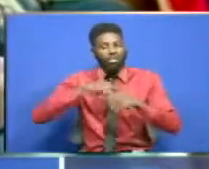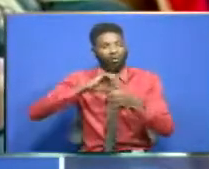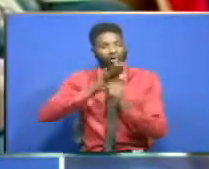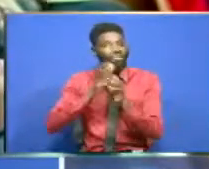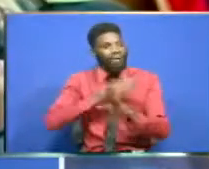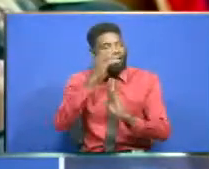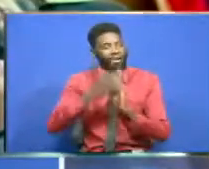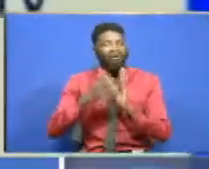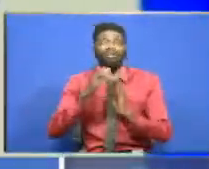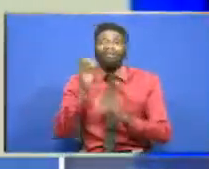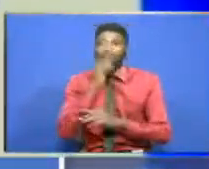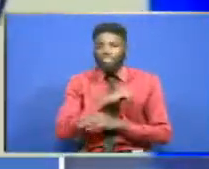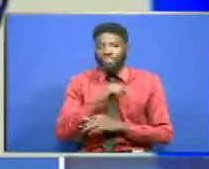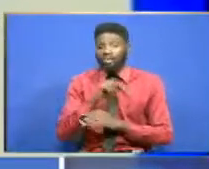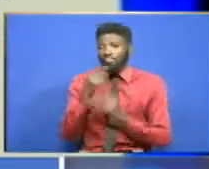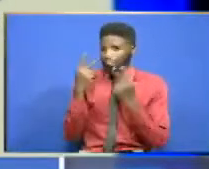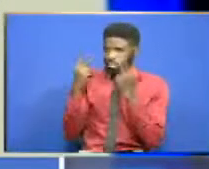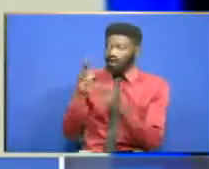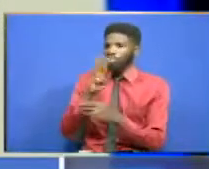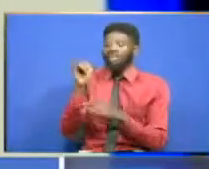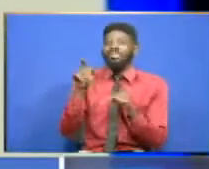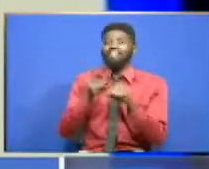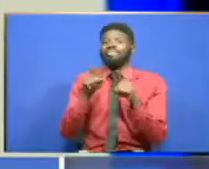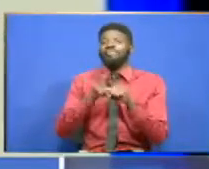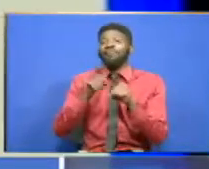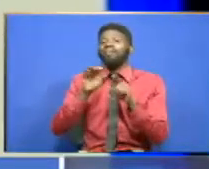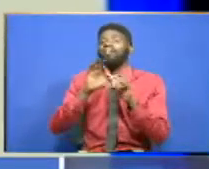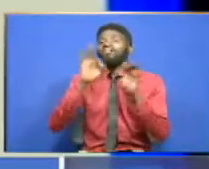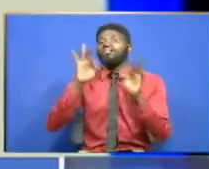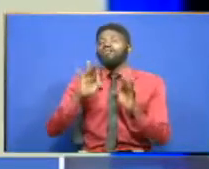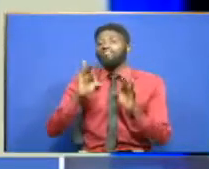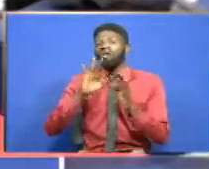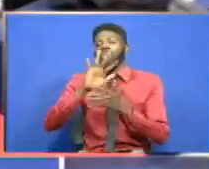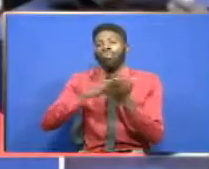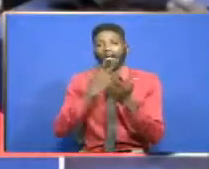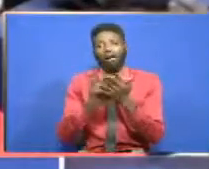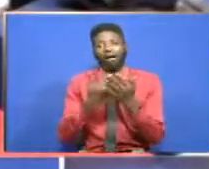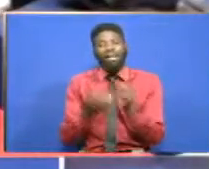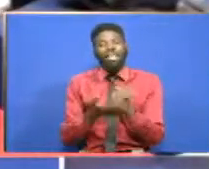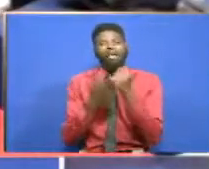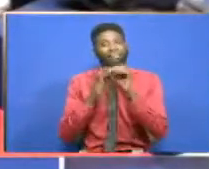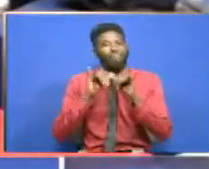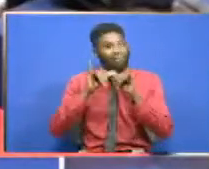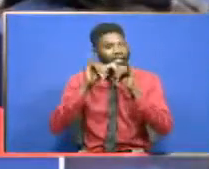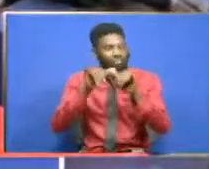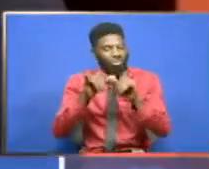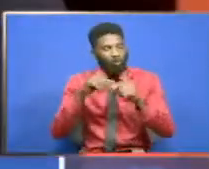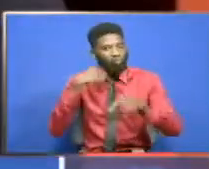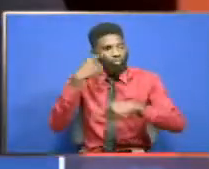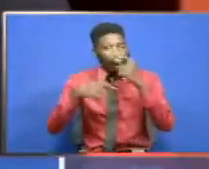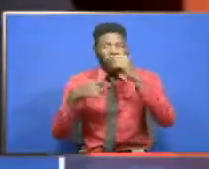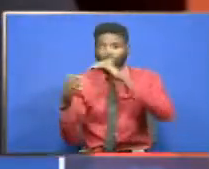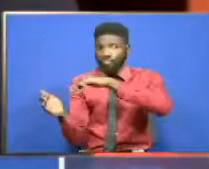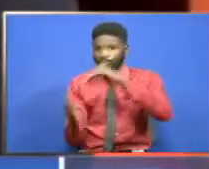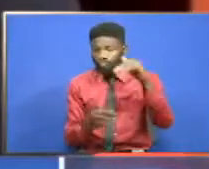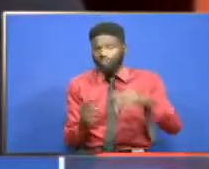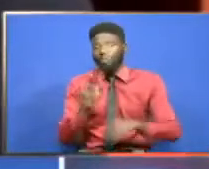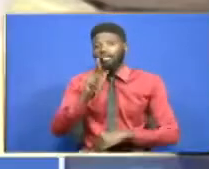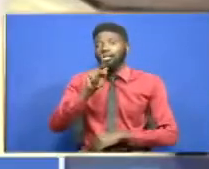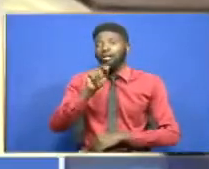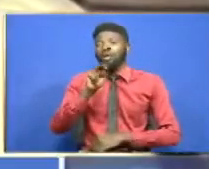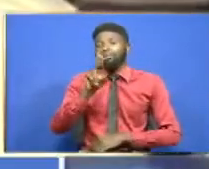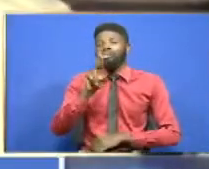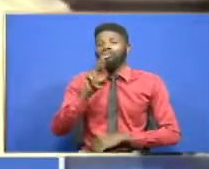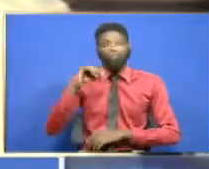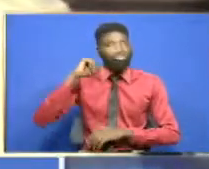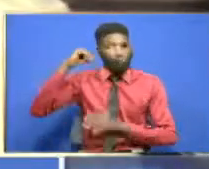for sustained stability to underpin long-term and shared development in Kenya. Meanwhile, the Kanu Party says it will not field a candidate